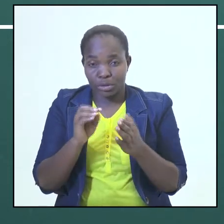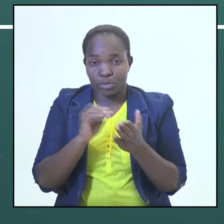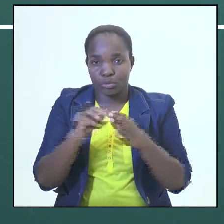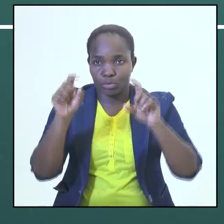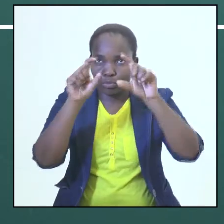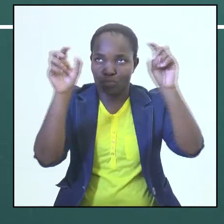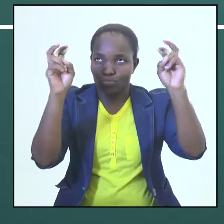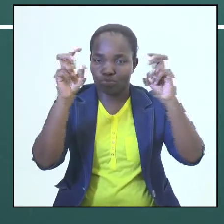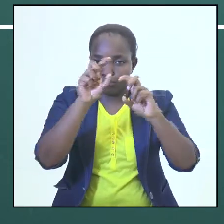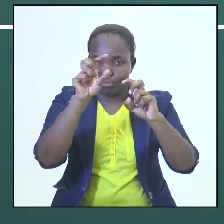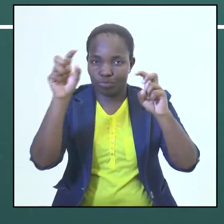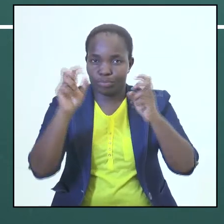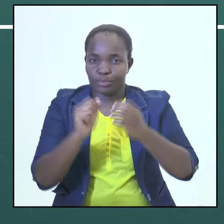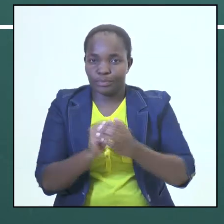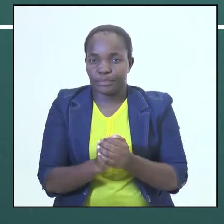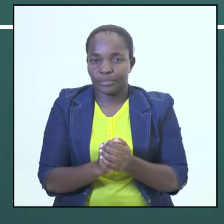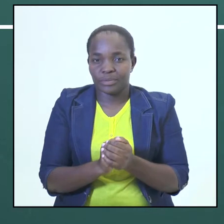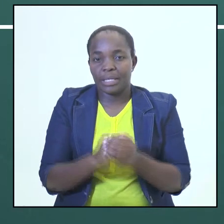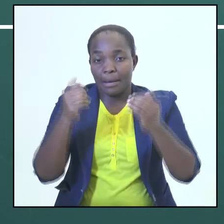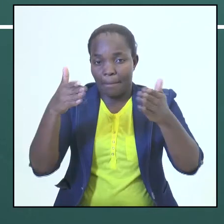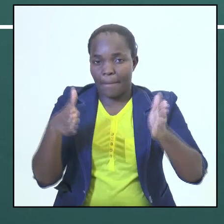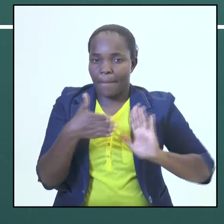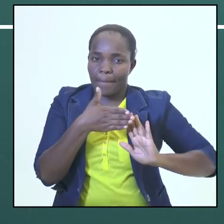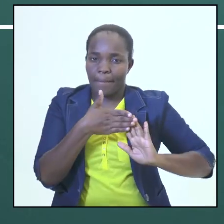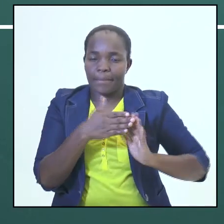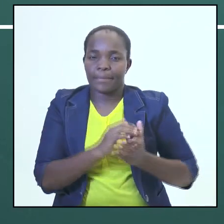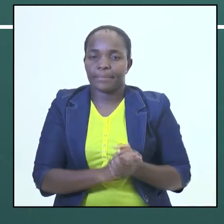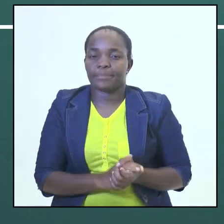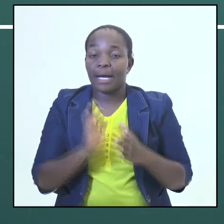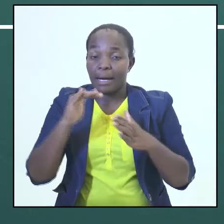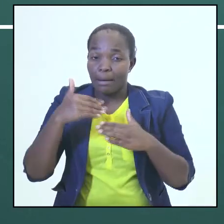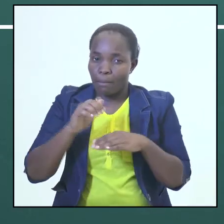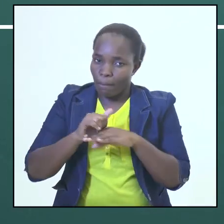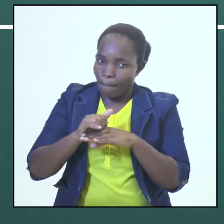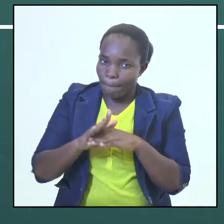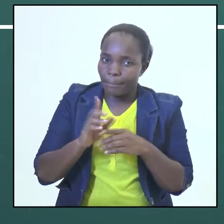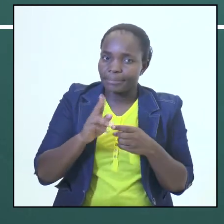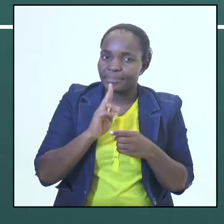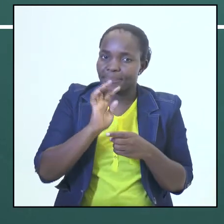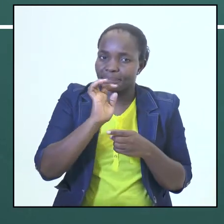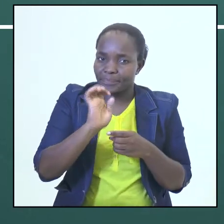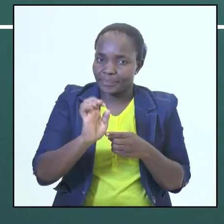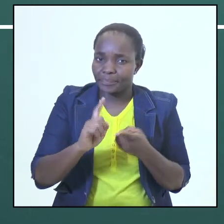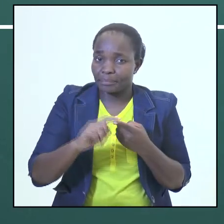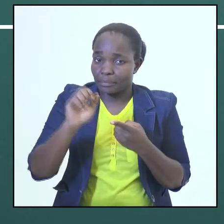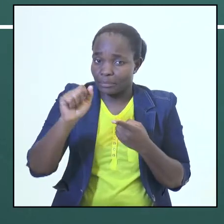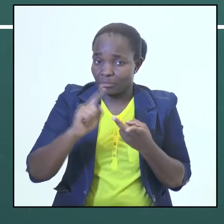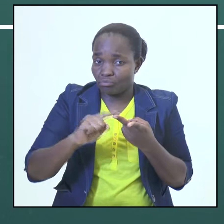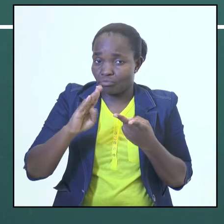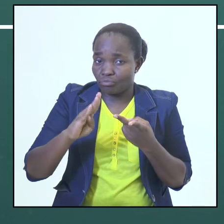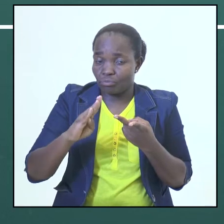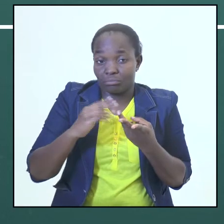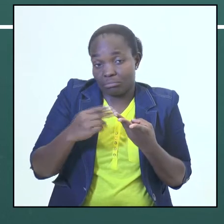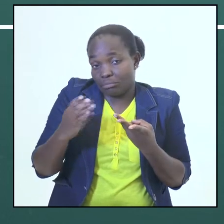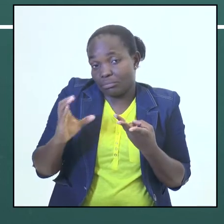this program, which is conservation, and then send as your answer the option A, B, or